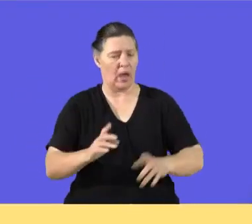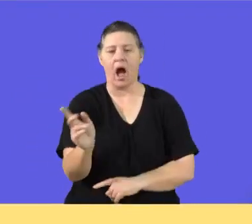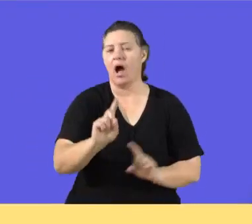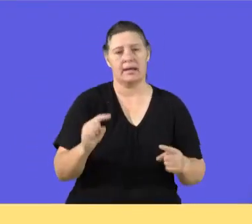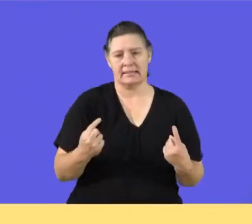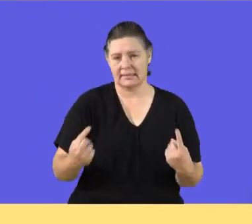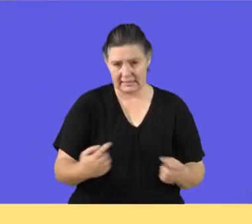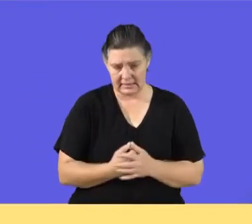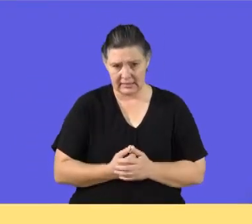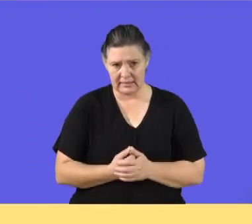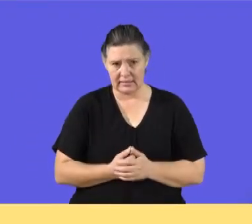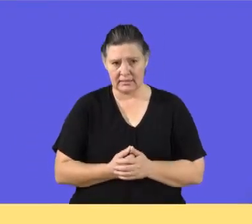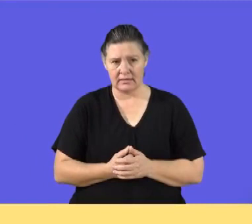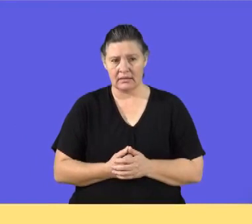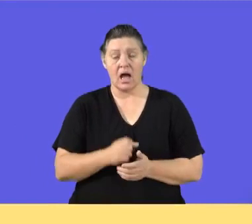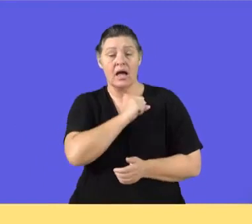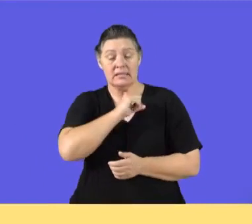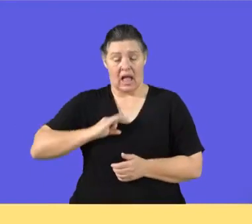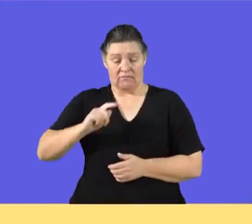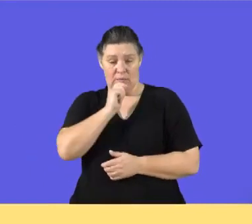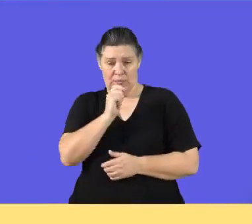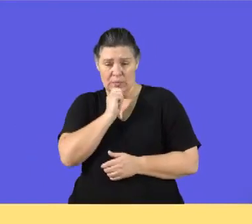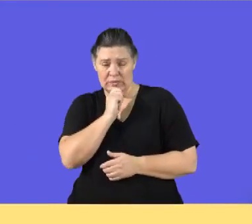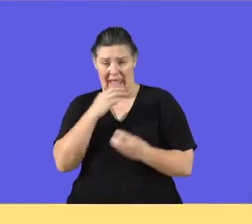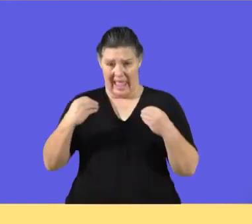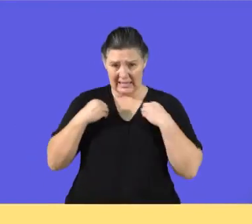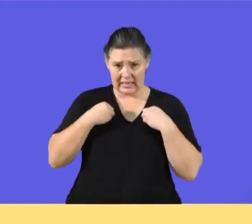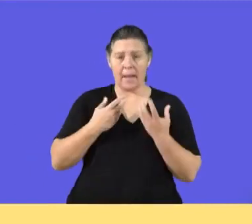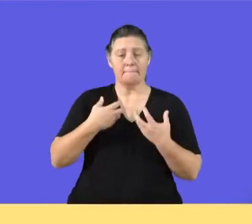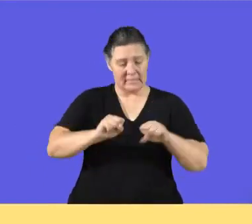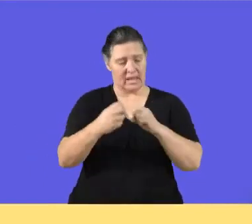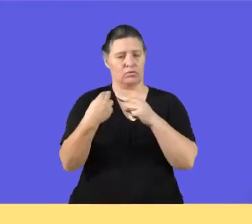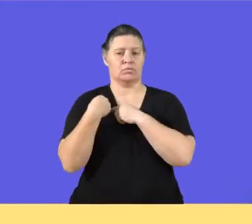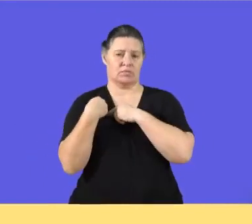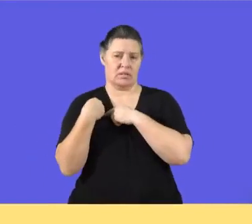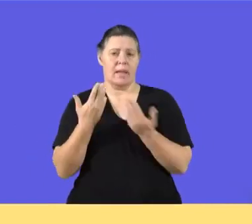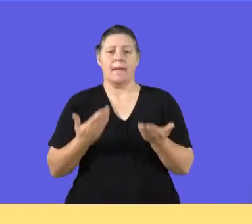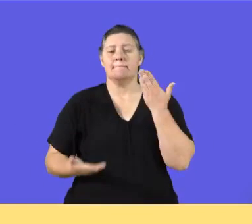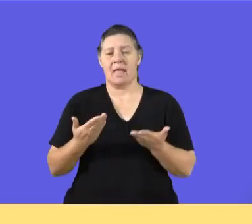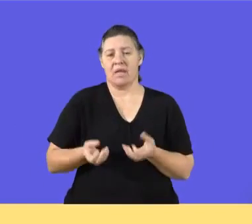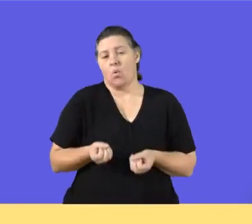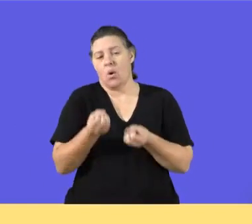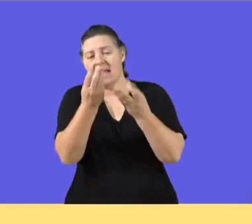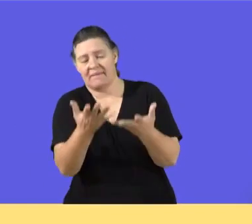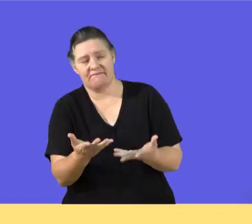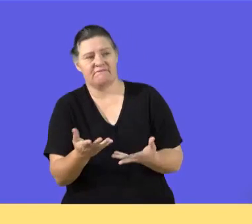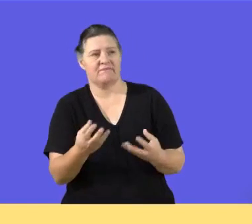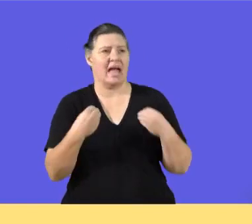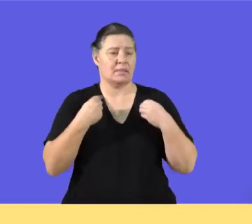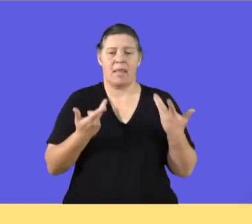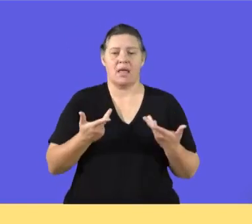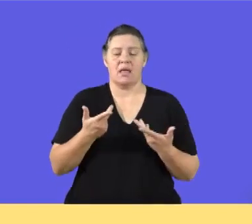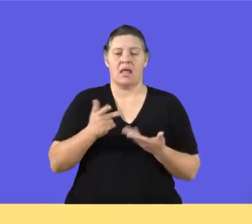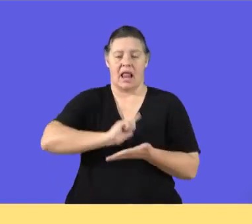our assets in a place that is not safe. All right. Staff using assets must take responsibility. If you